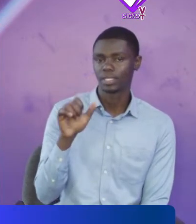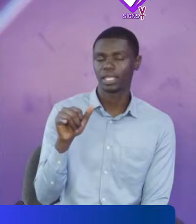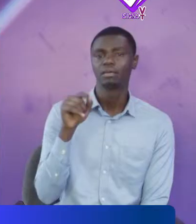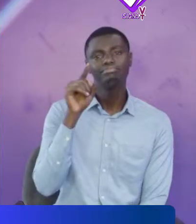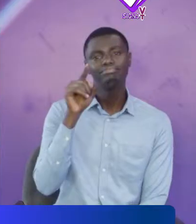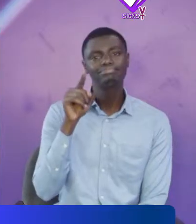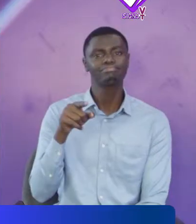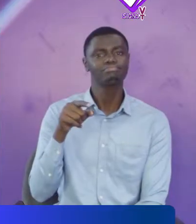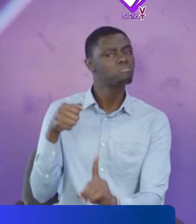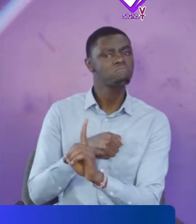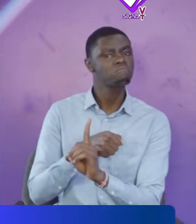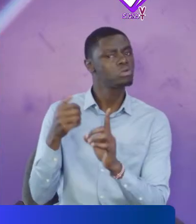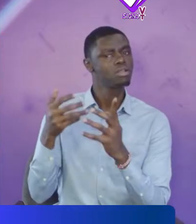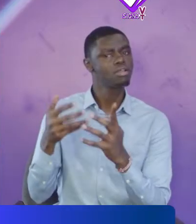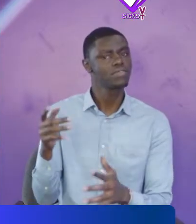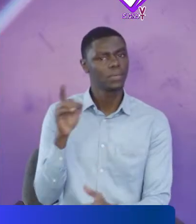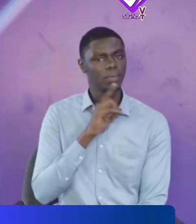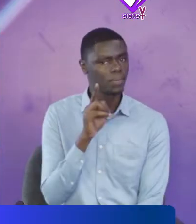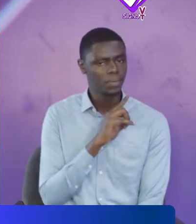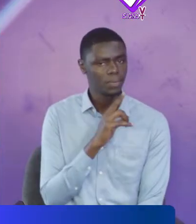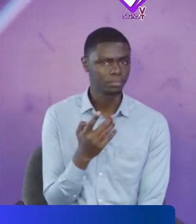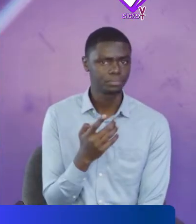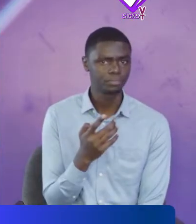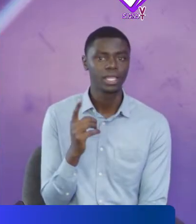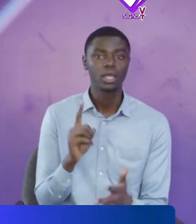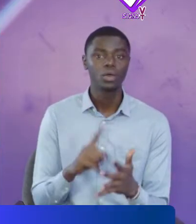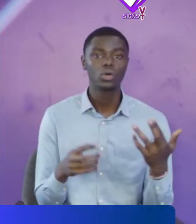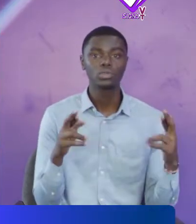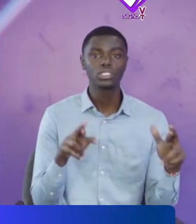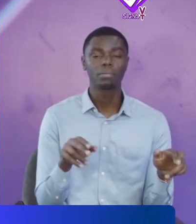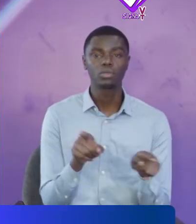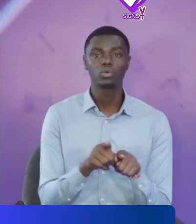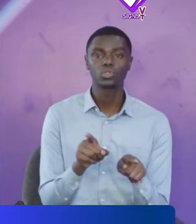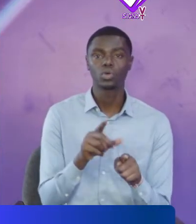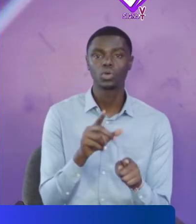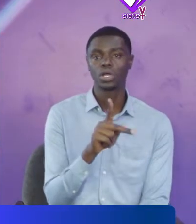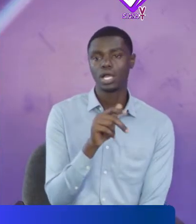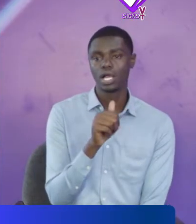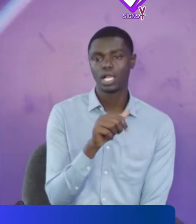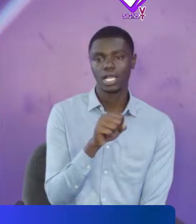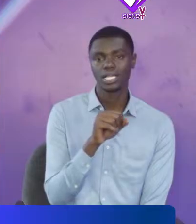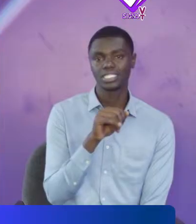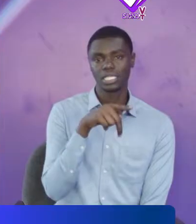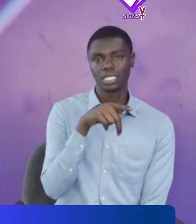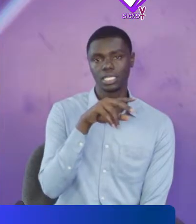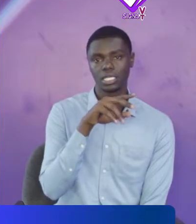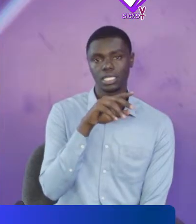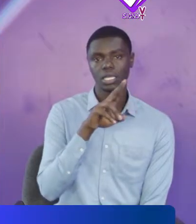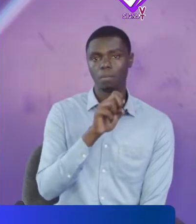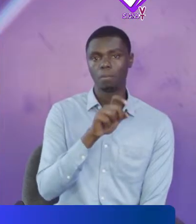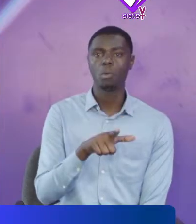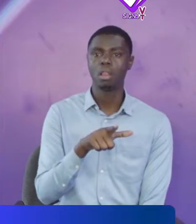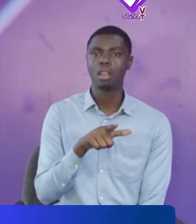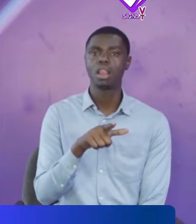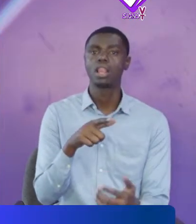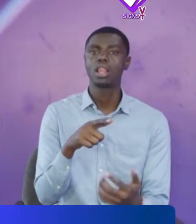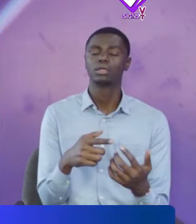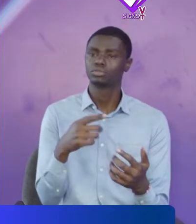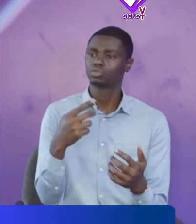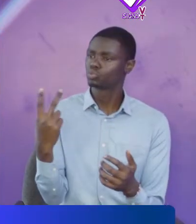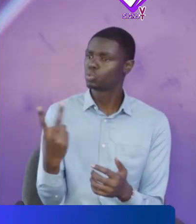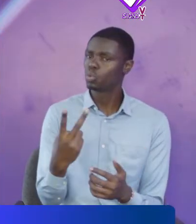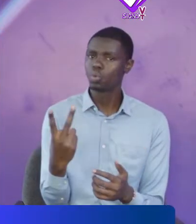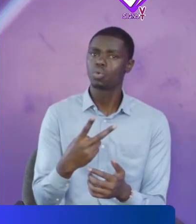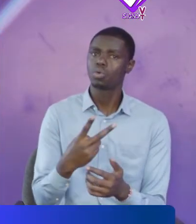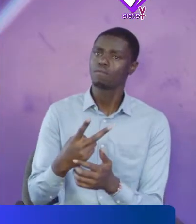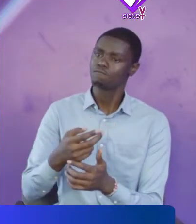It has gone violent, not even to mention what has happened in Kasipul Kabondo, Absolutely. where they have been fined 2 million each. And I find